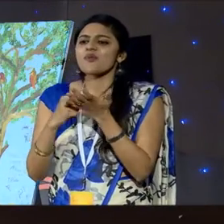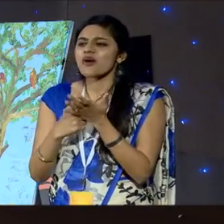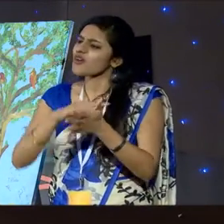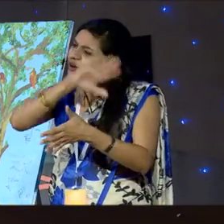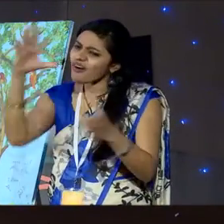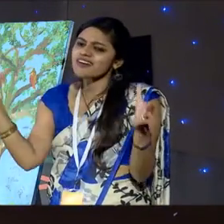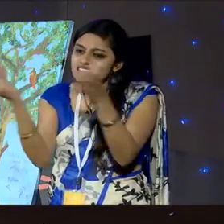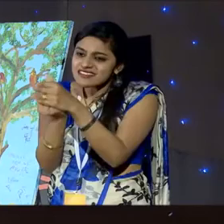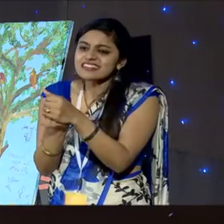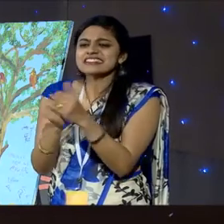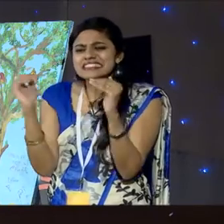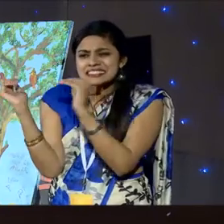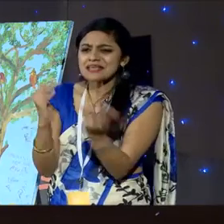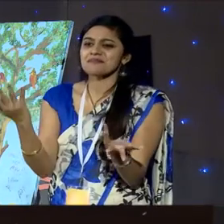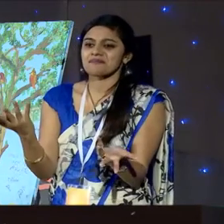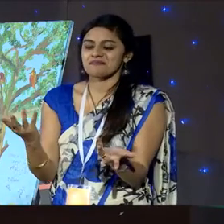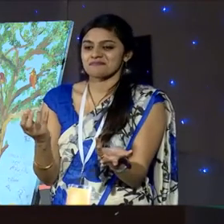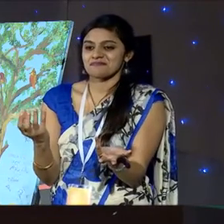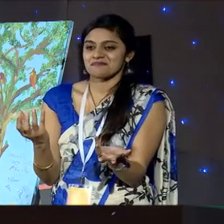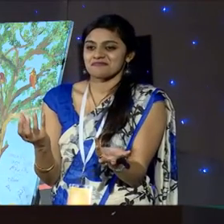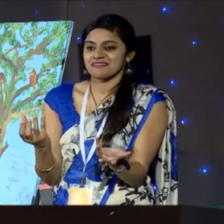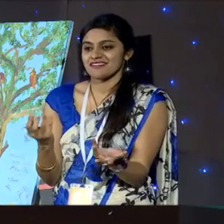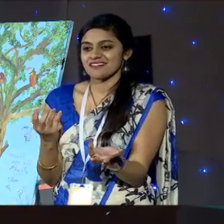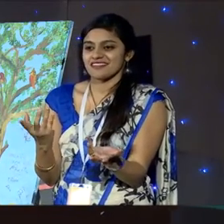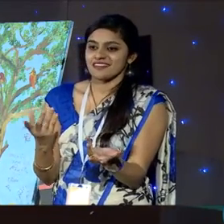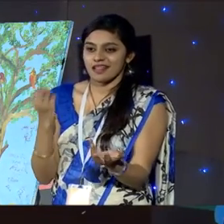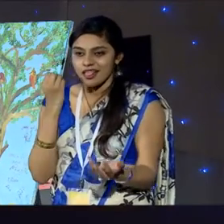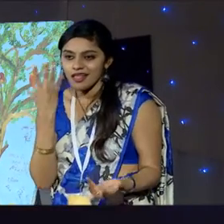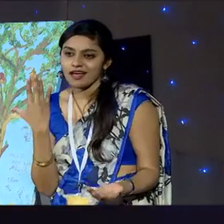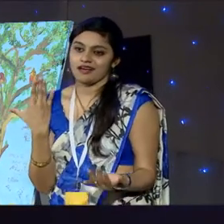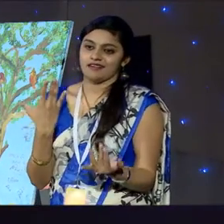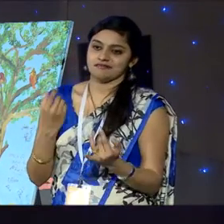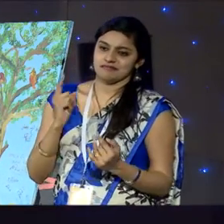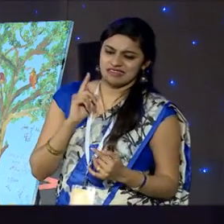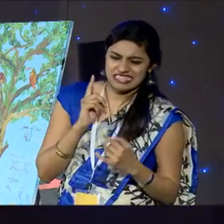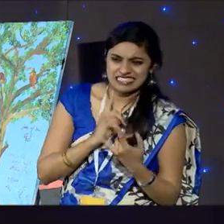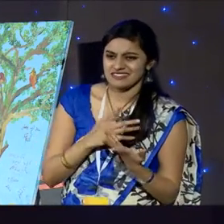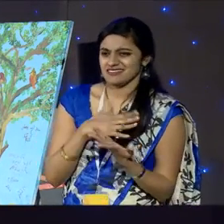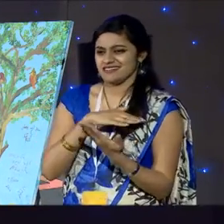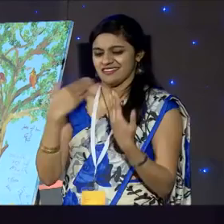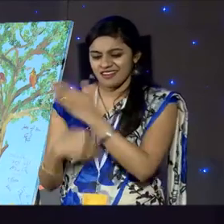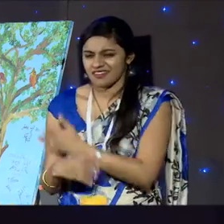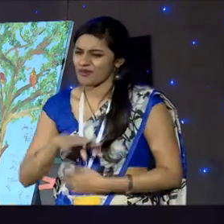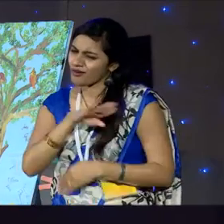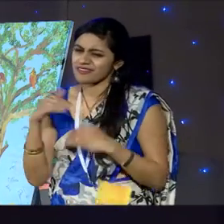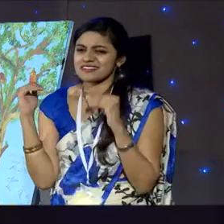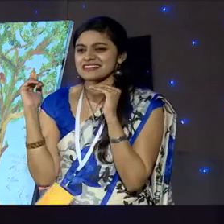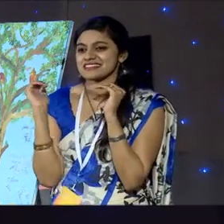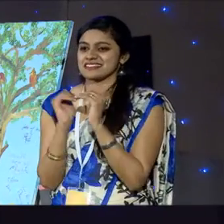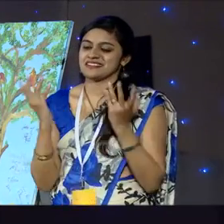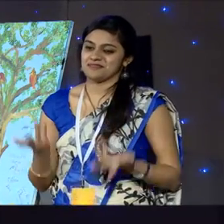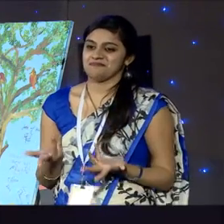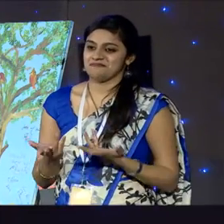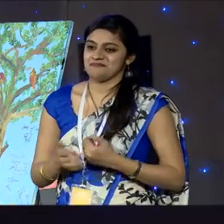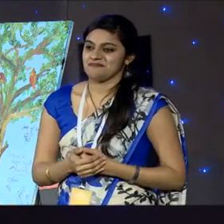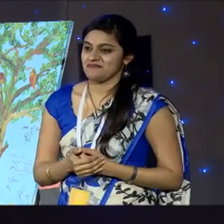I rejected handicap quota not because I wanted to reject it, because I had no choice. I had to survive. Do that to